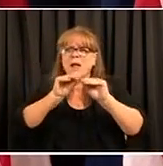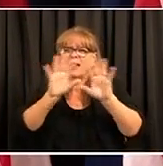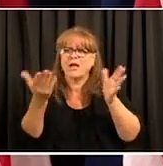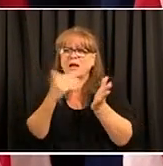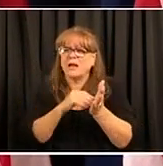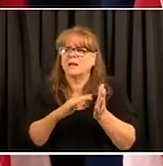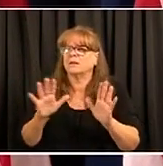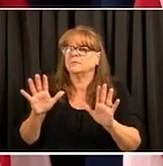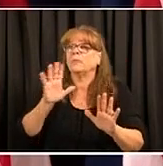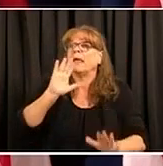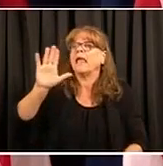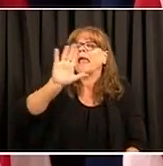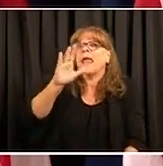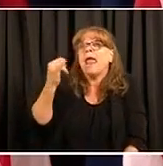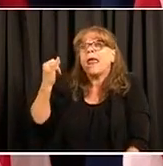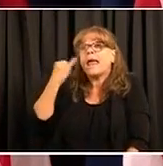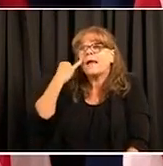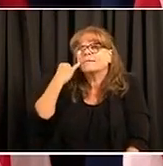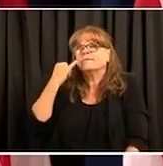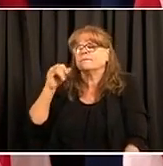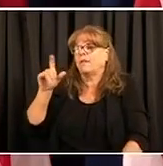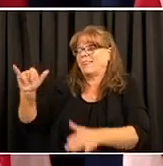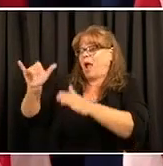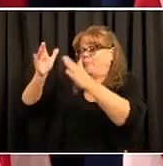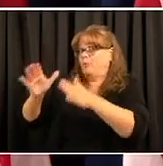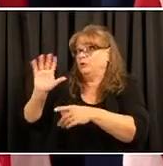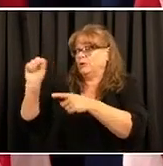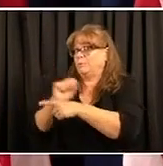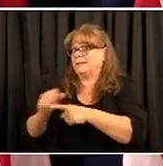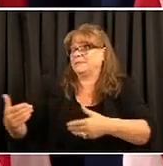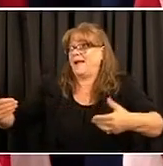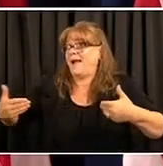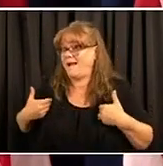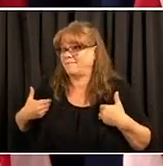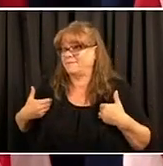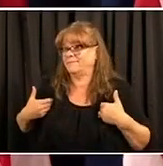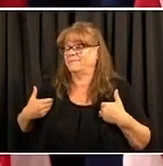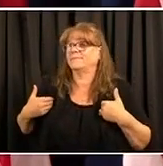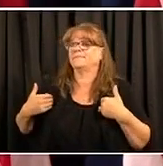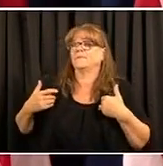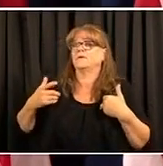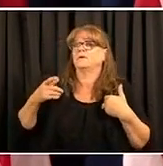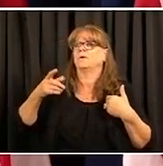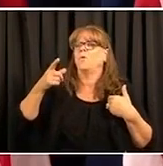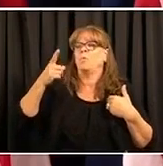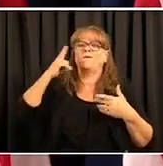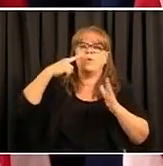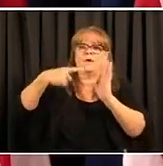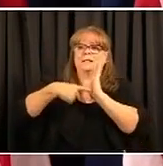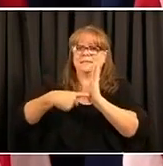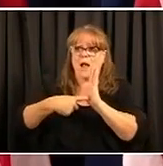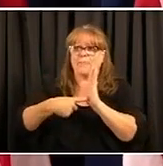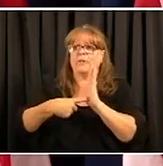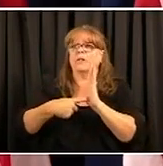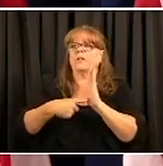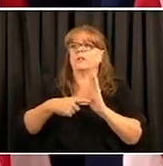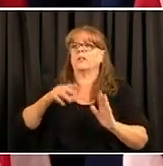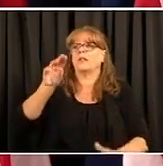for COVID-19, campus police. There was an example of this at Miami University in Ohio last week, a